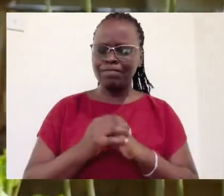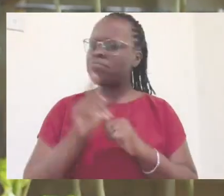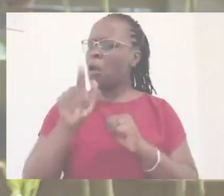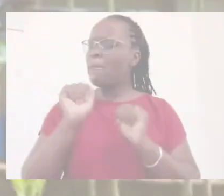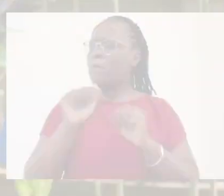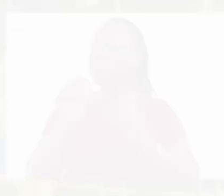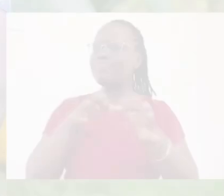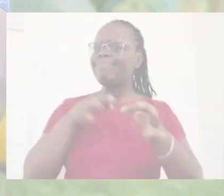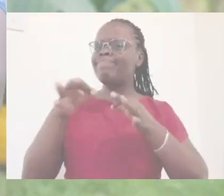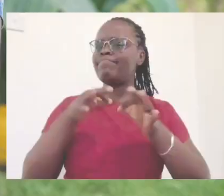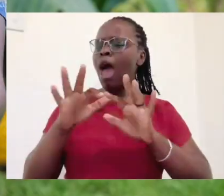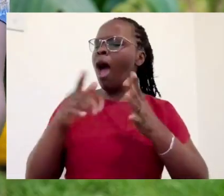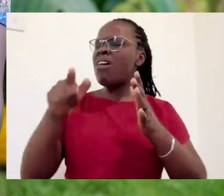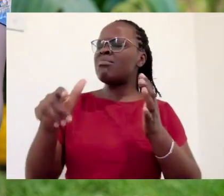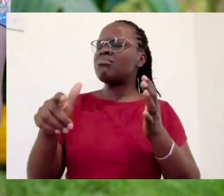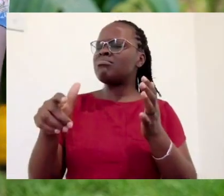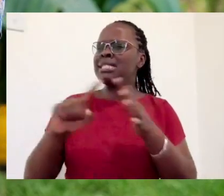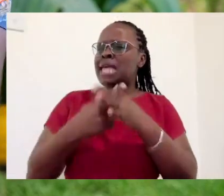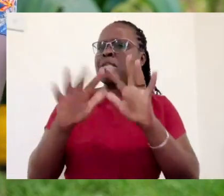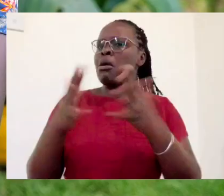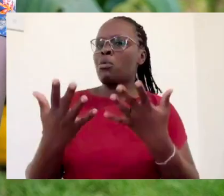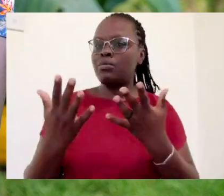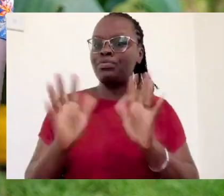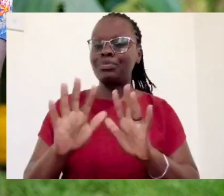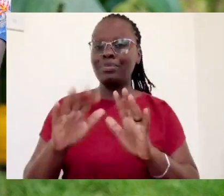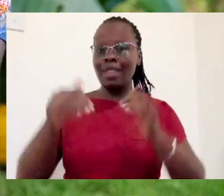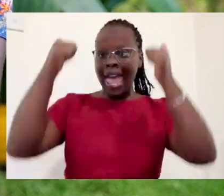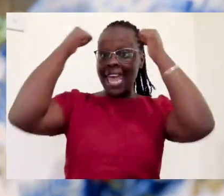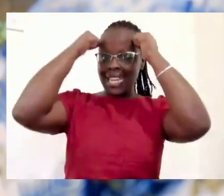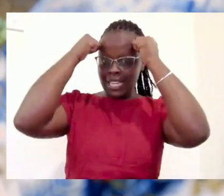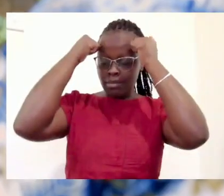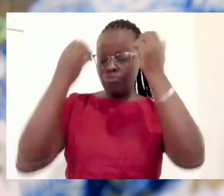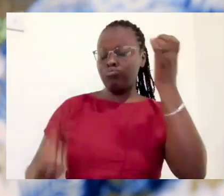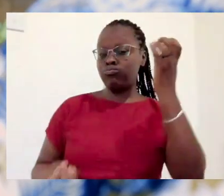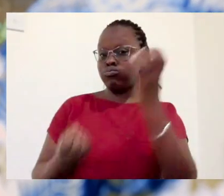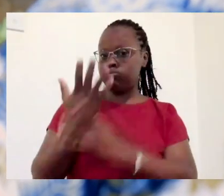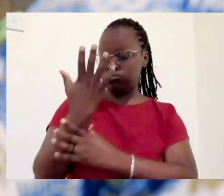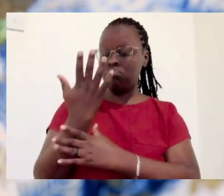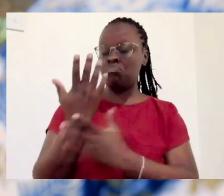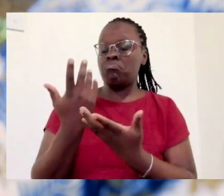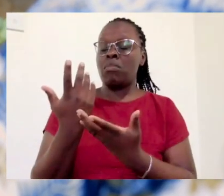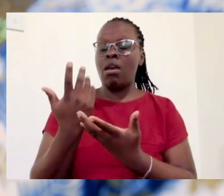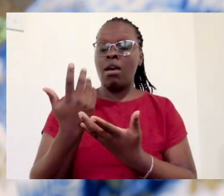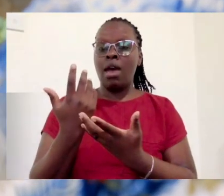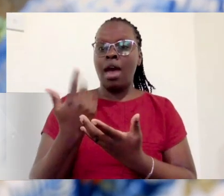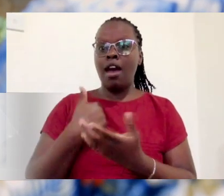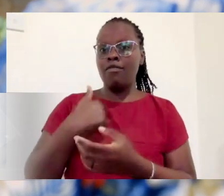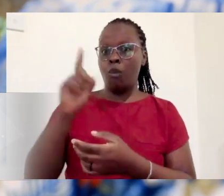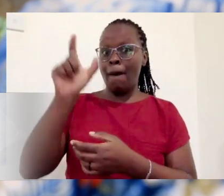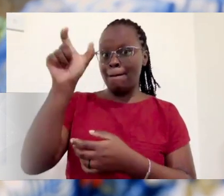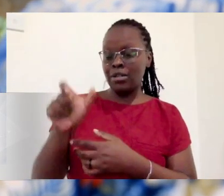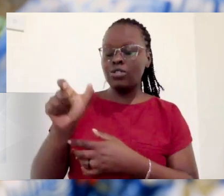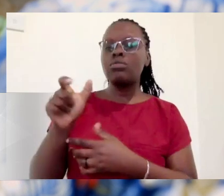for skills development. So can you tell us how all this started? Yeah, Elimu is founded